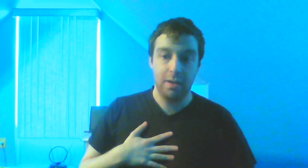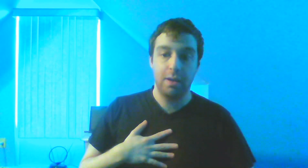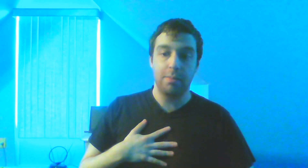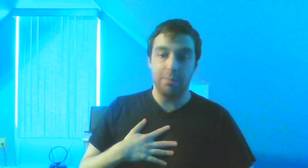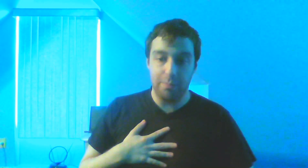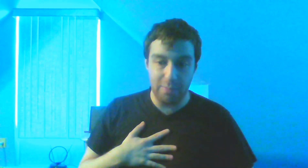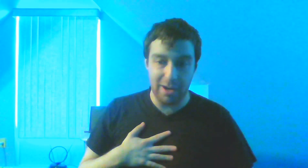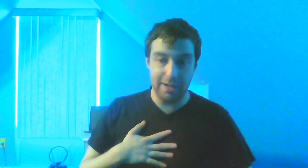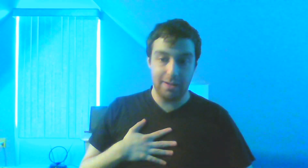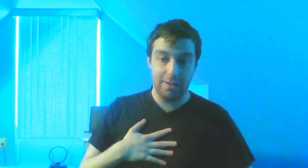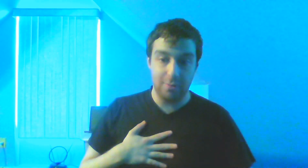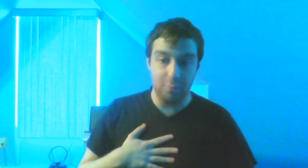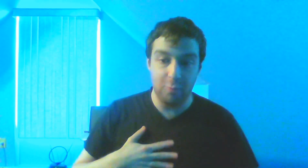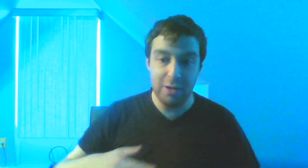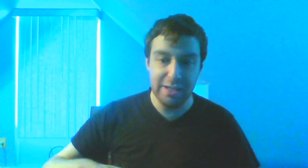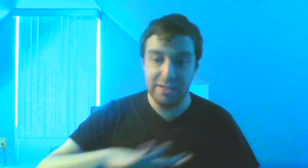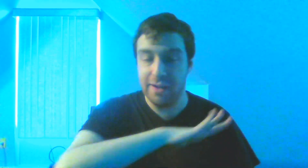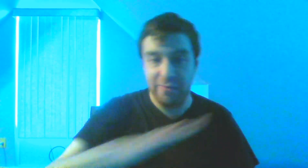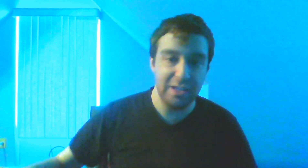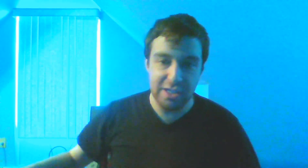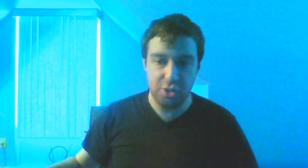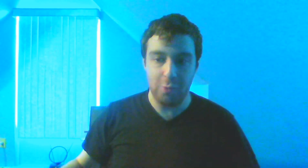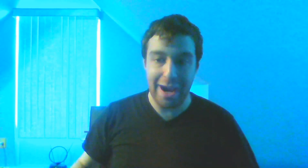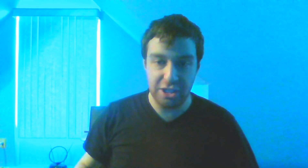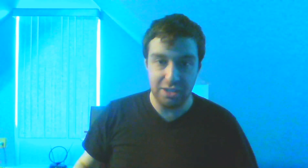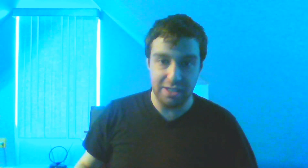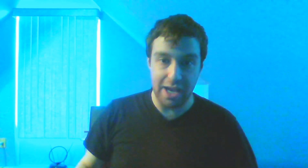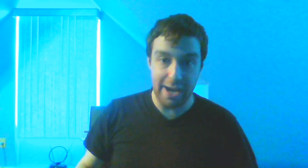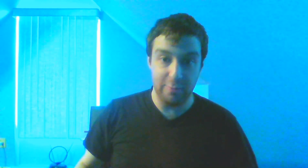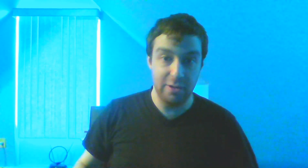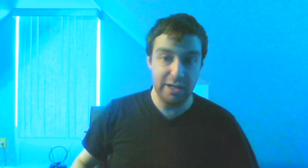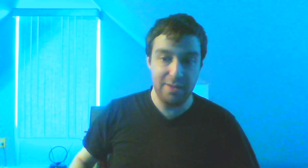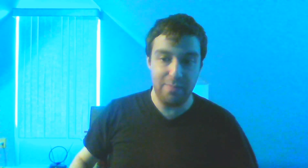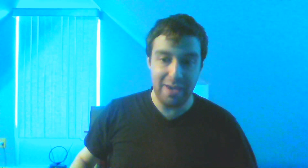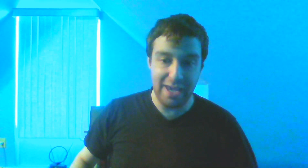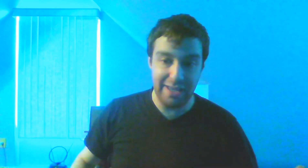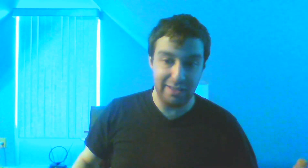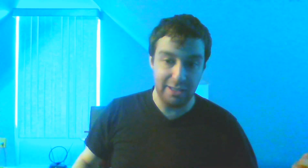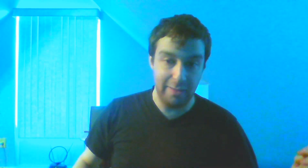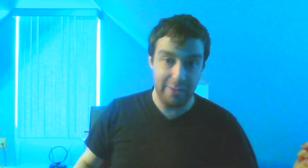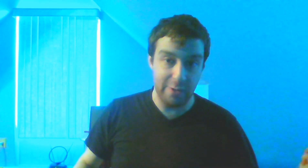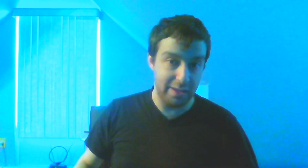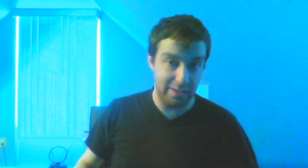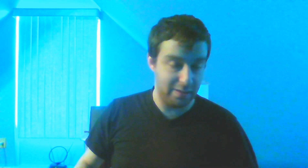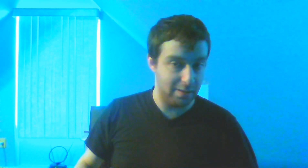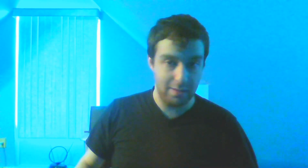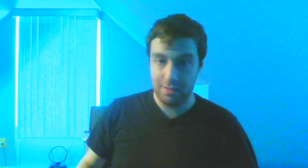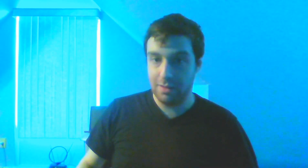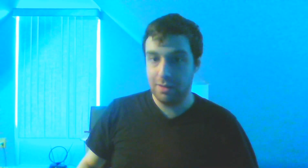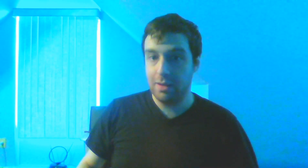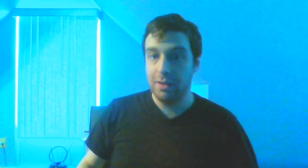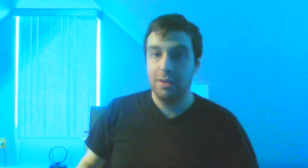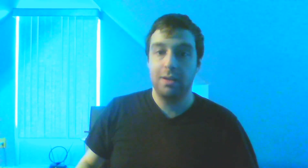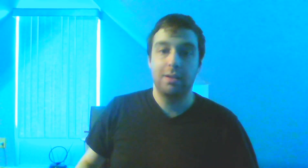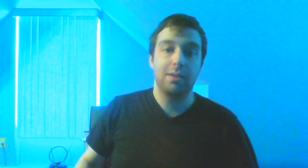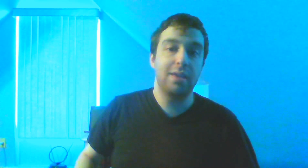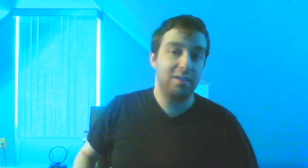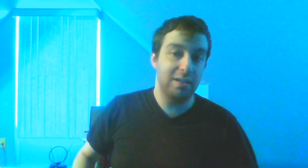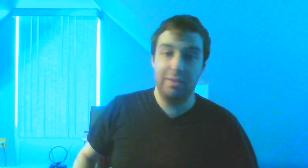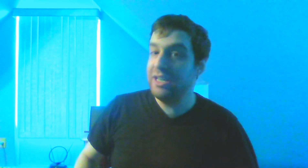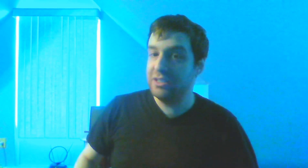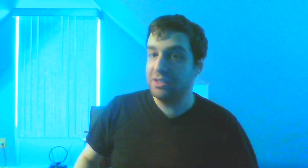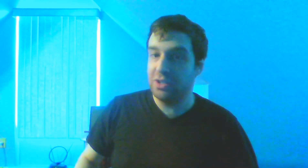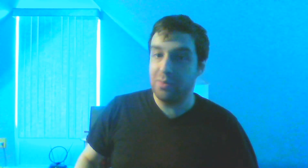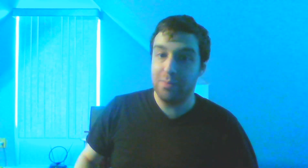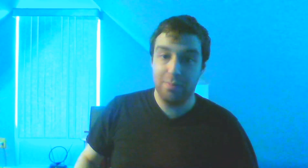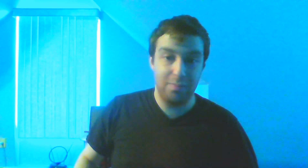now, but we're in a different situation today. We're going to be dealing with this